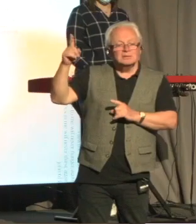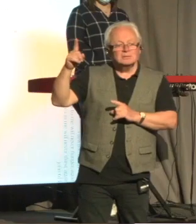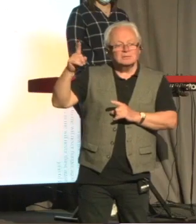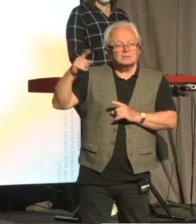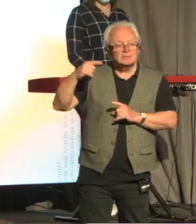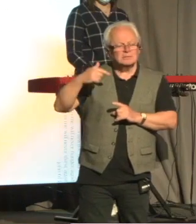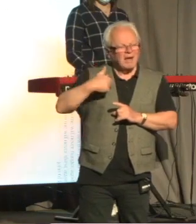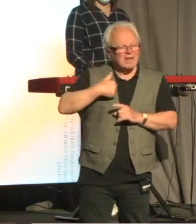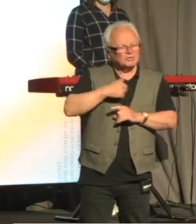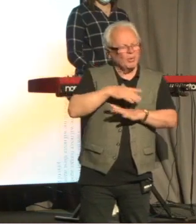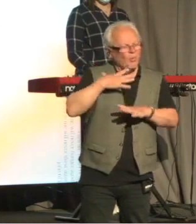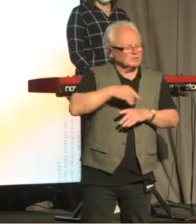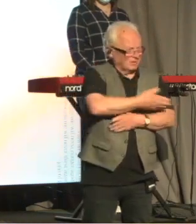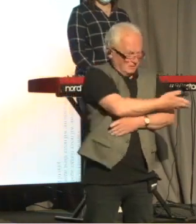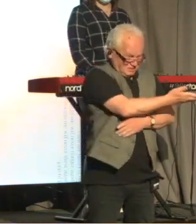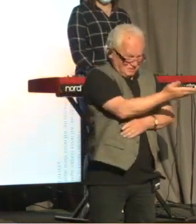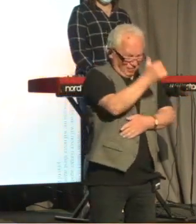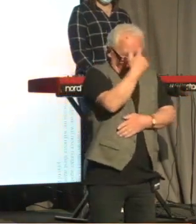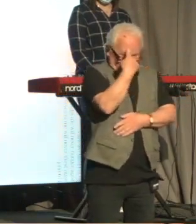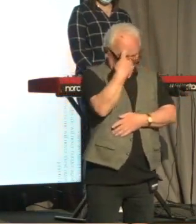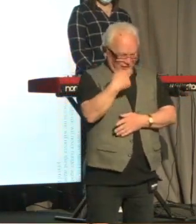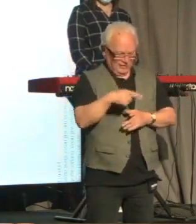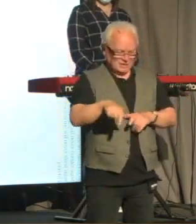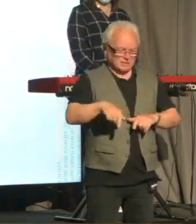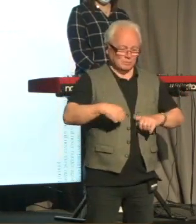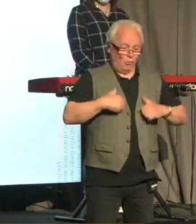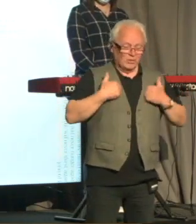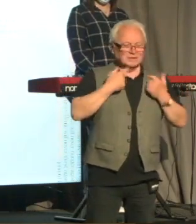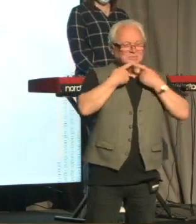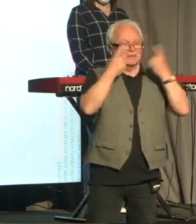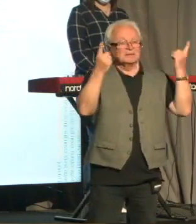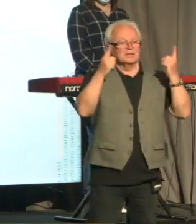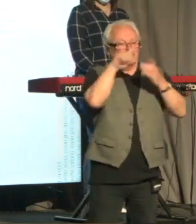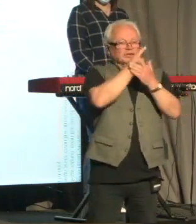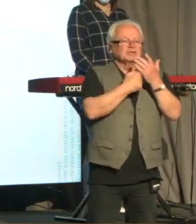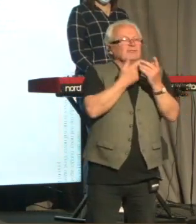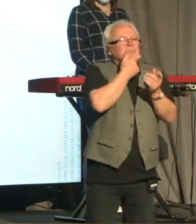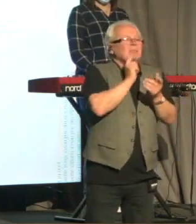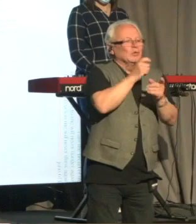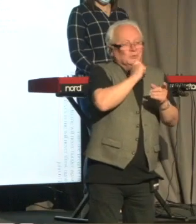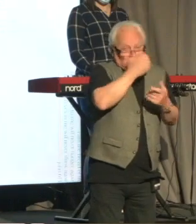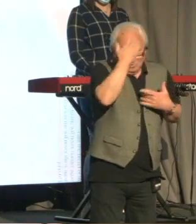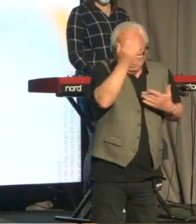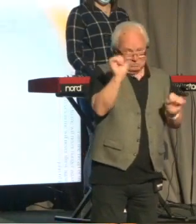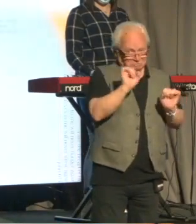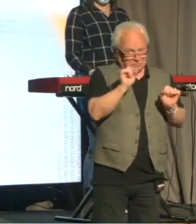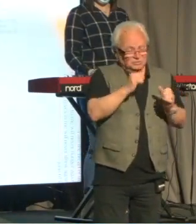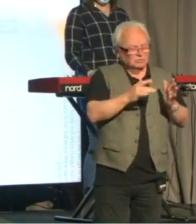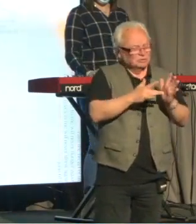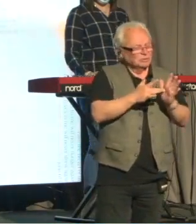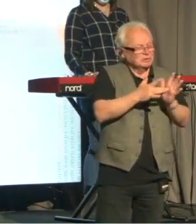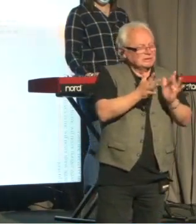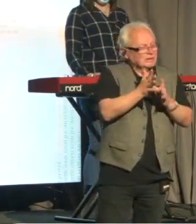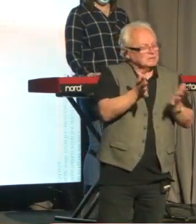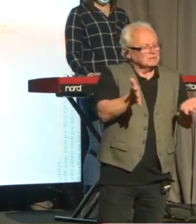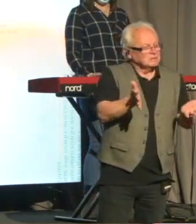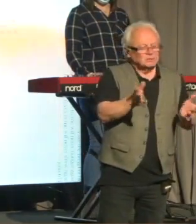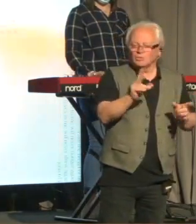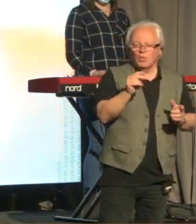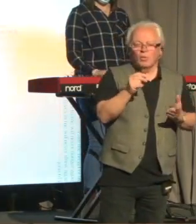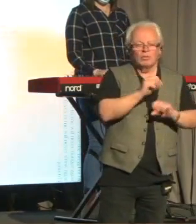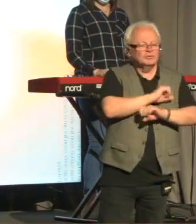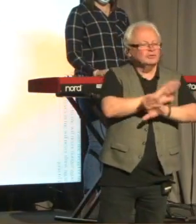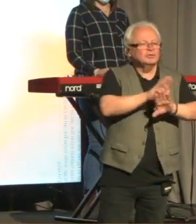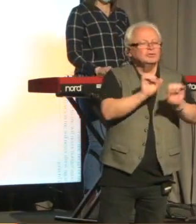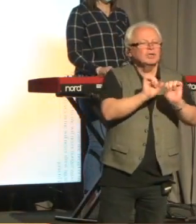I don't want you to think this morning that this is a message just for the unsaved. No, this is a message